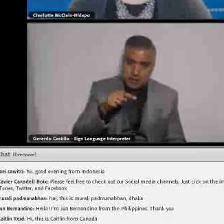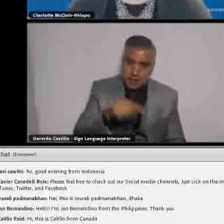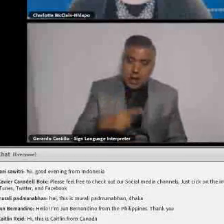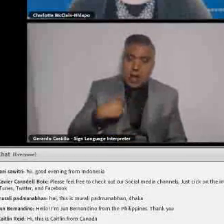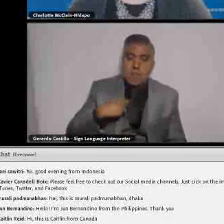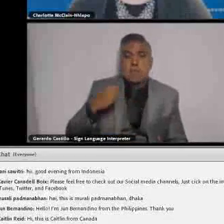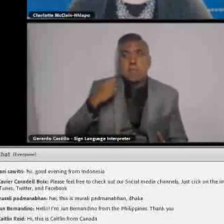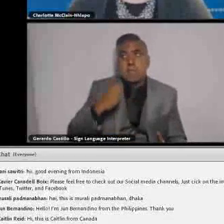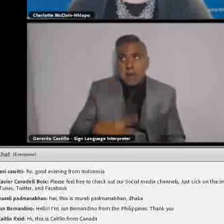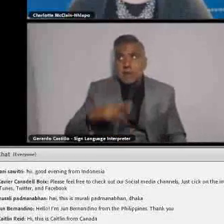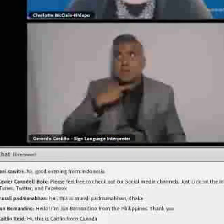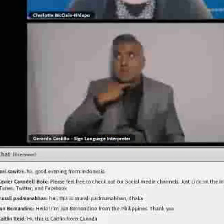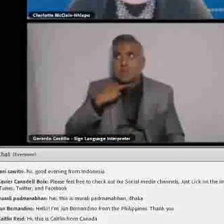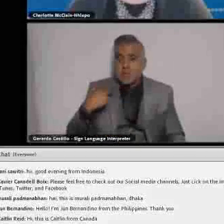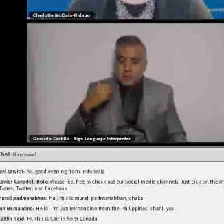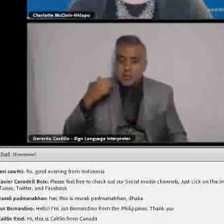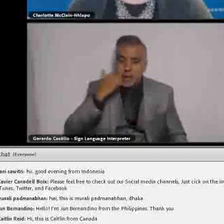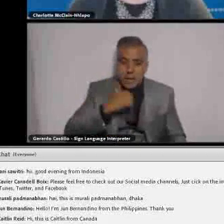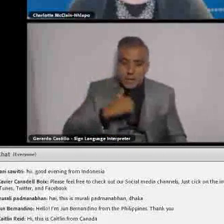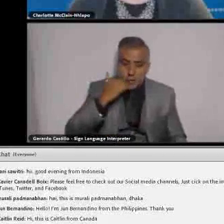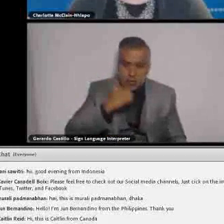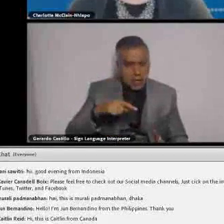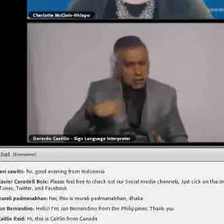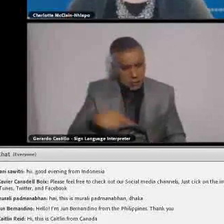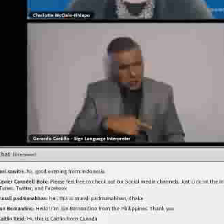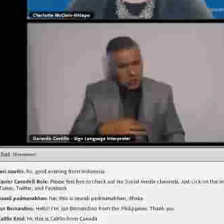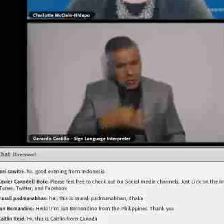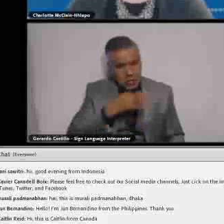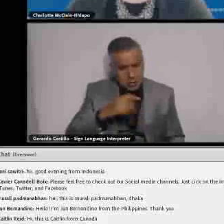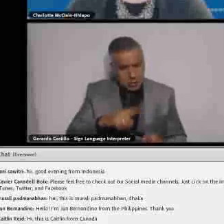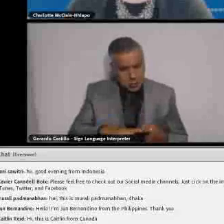basis and are quite expert at this. And